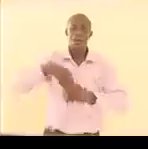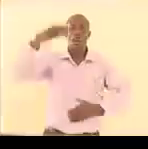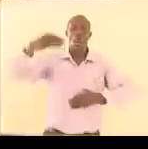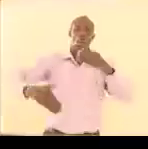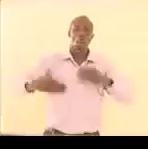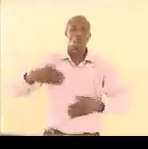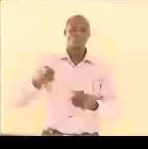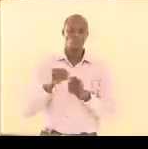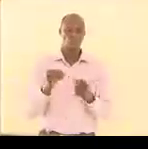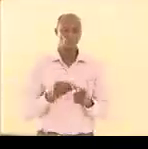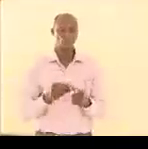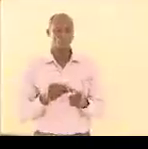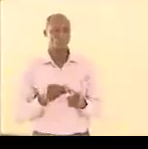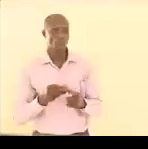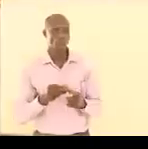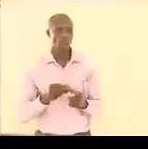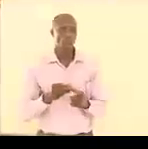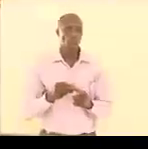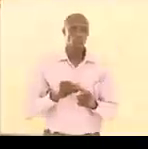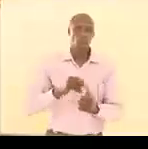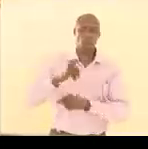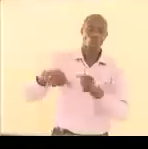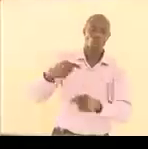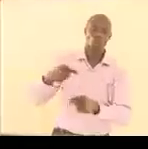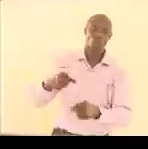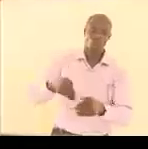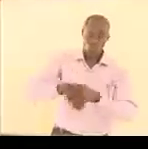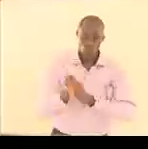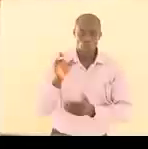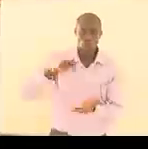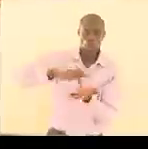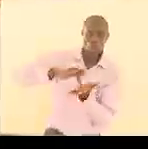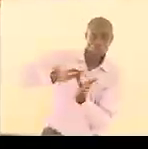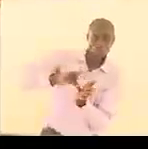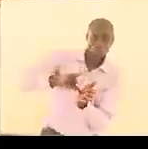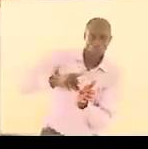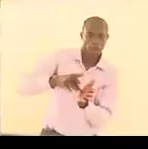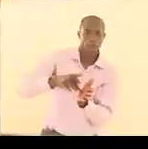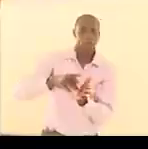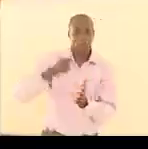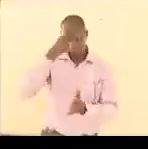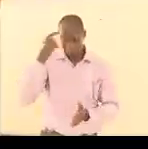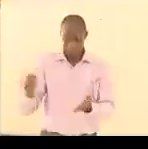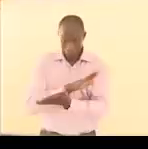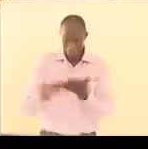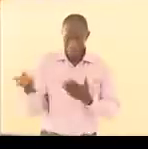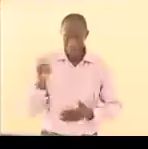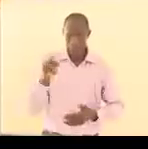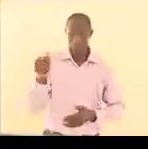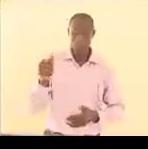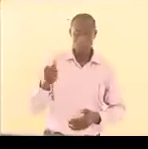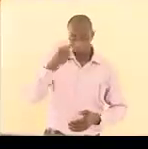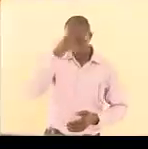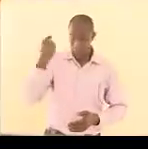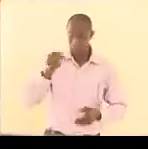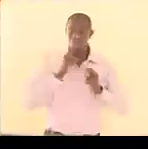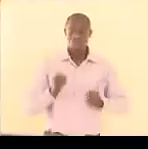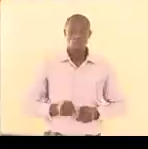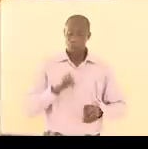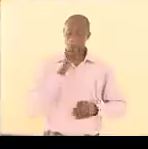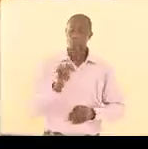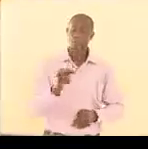court or going into drugs, destroying themselves. Because human beings are not